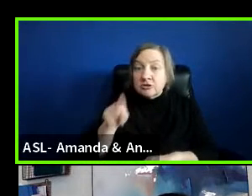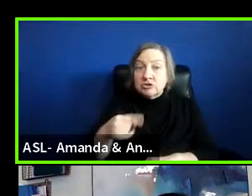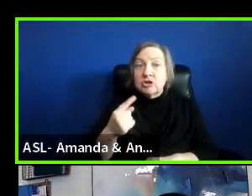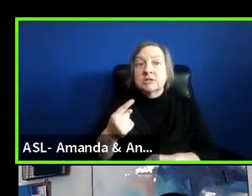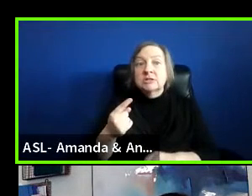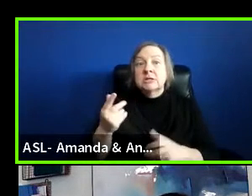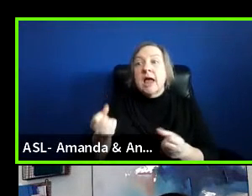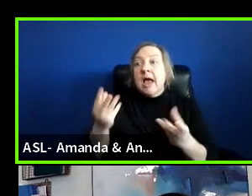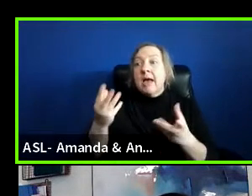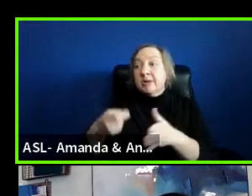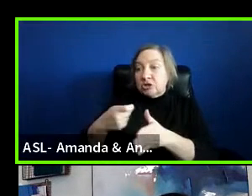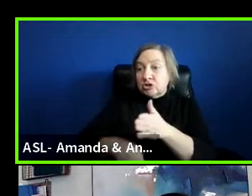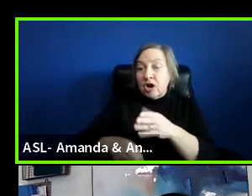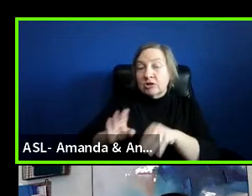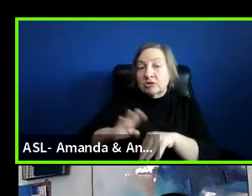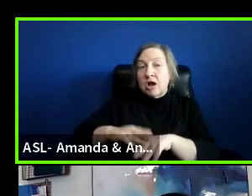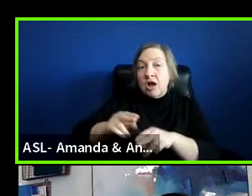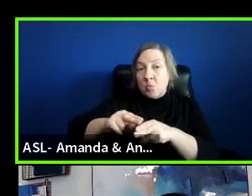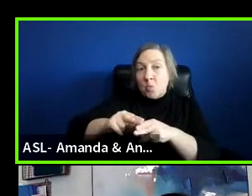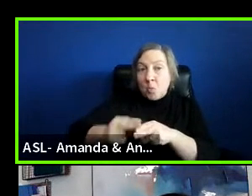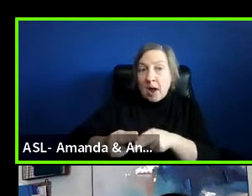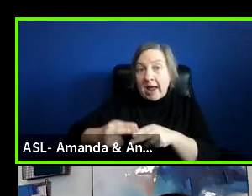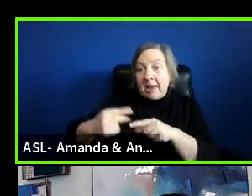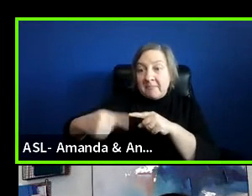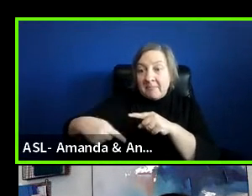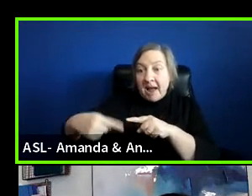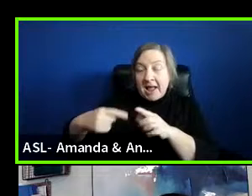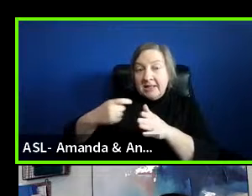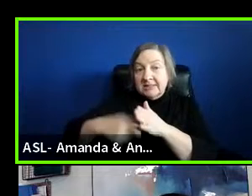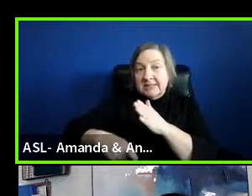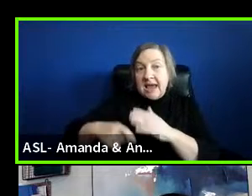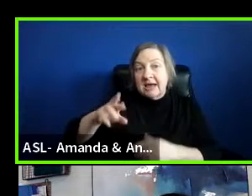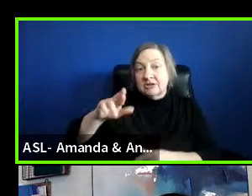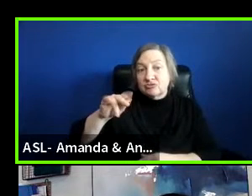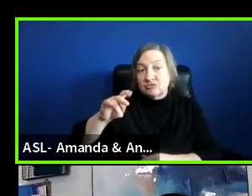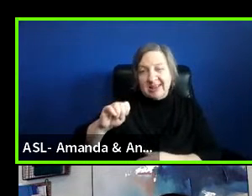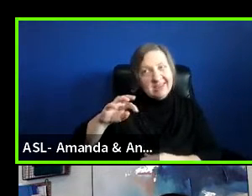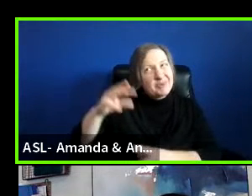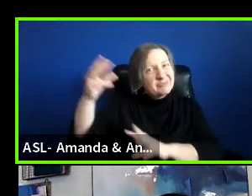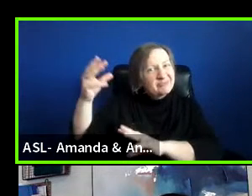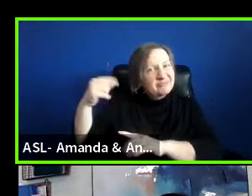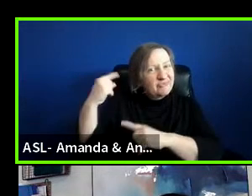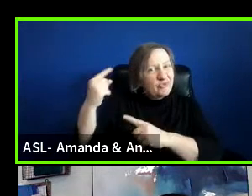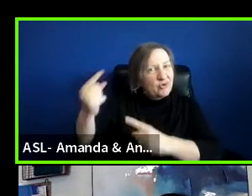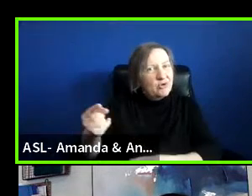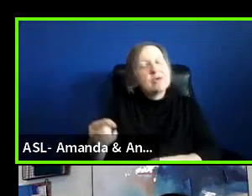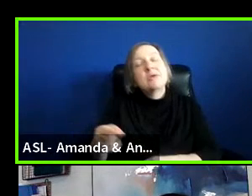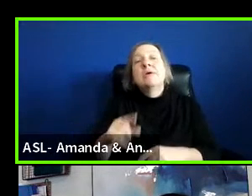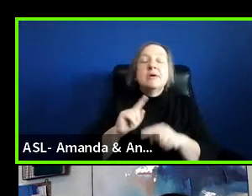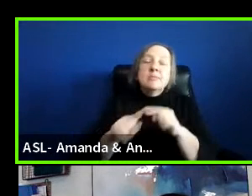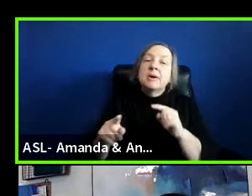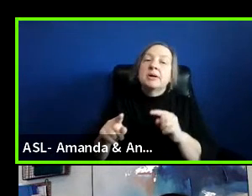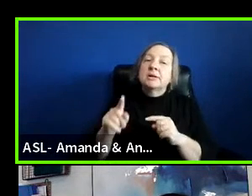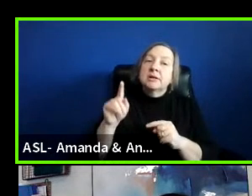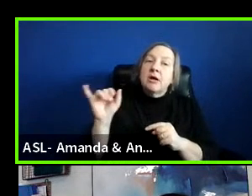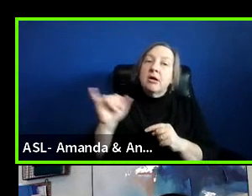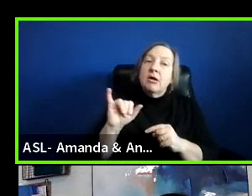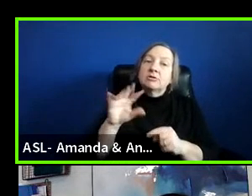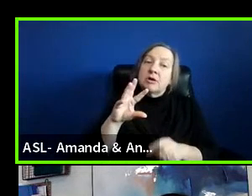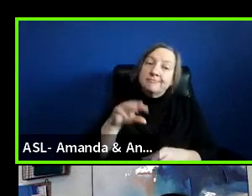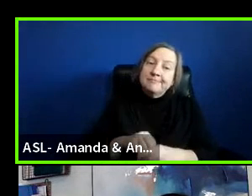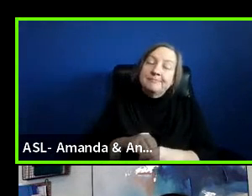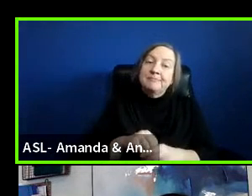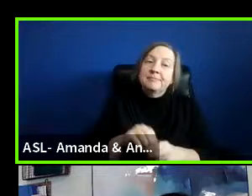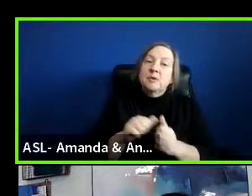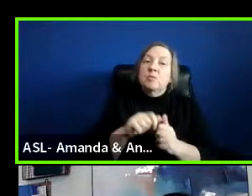we're charged on the weight mile tax rates, which have been out of whack for a number of years, but it also comes into play when we're looking